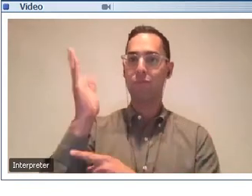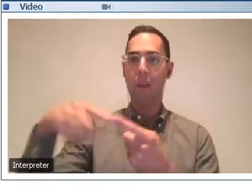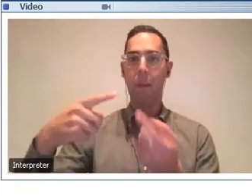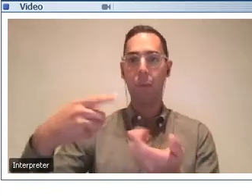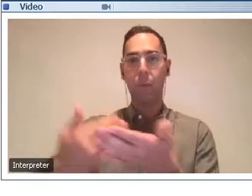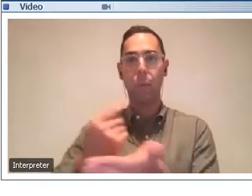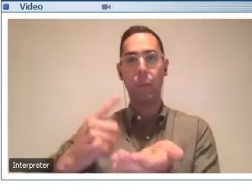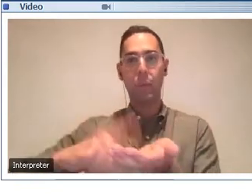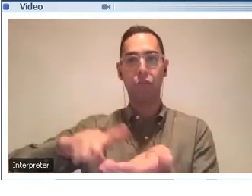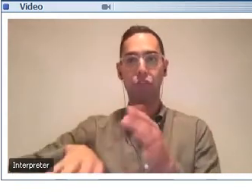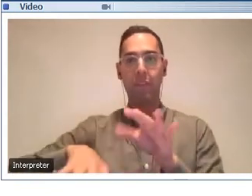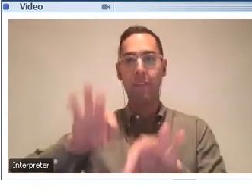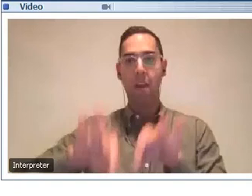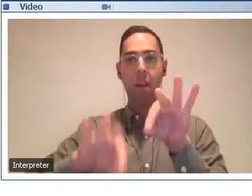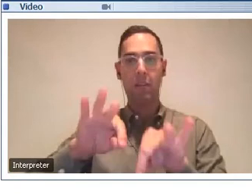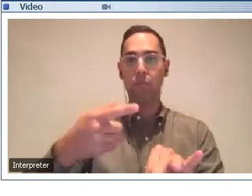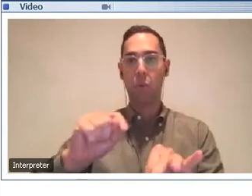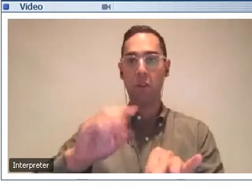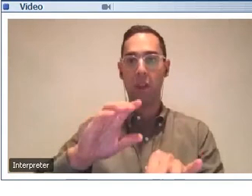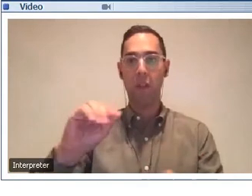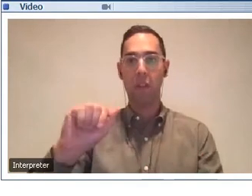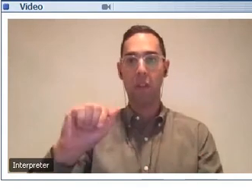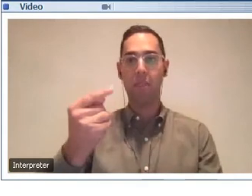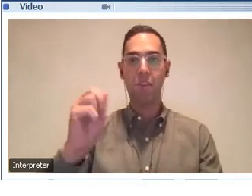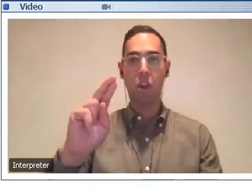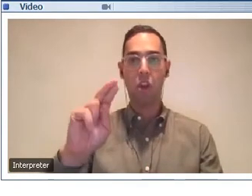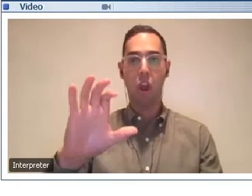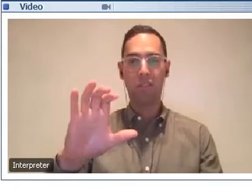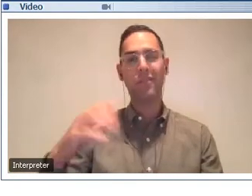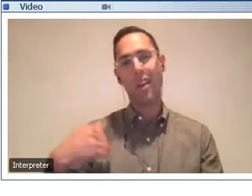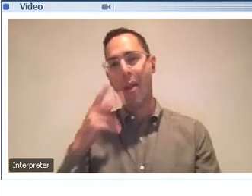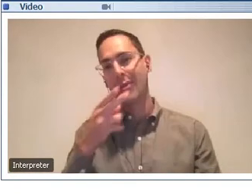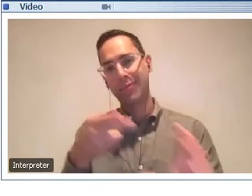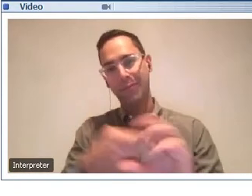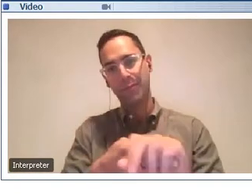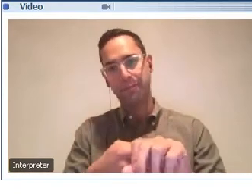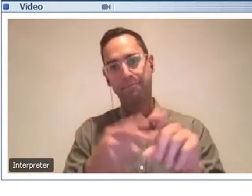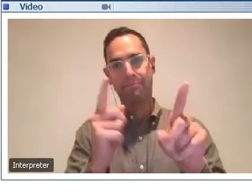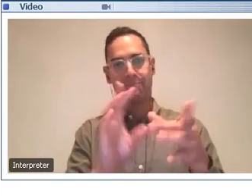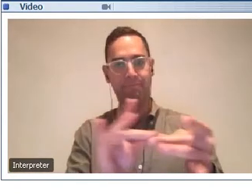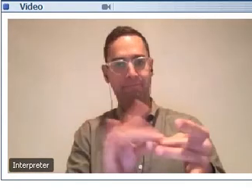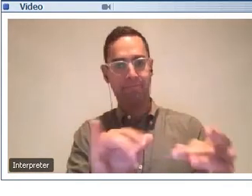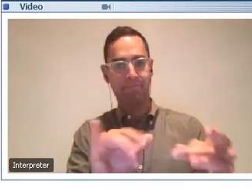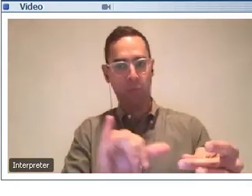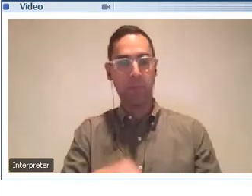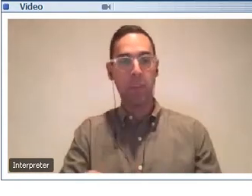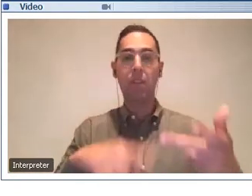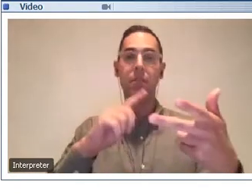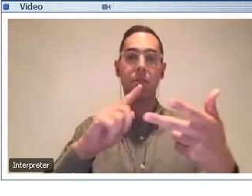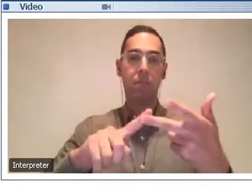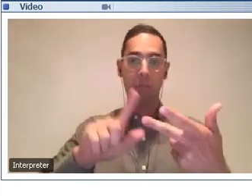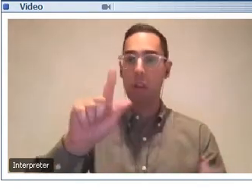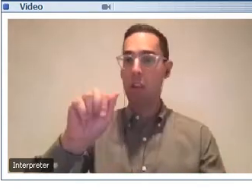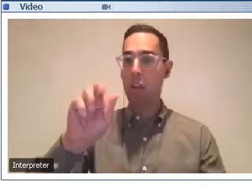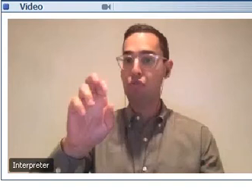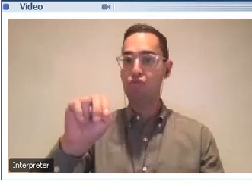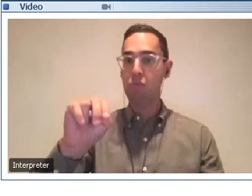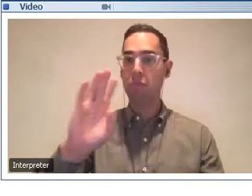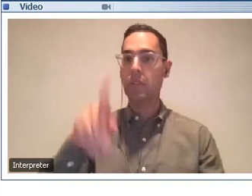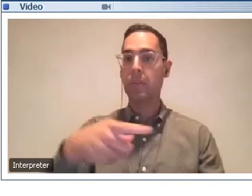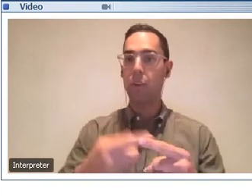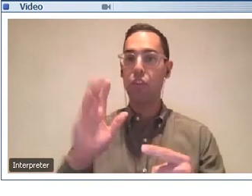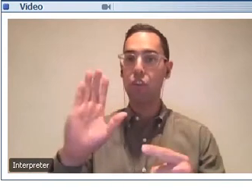our recommendations. Lauren is going to close us out by sharing her family's perspective and talking about her involvement in advocacy